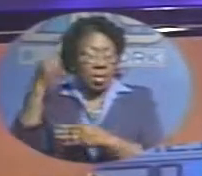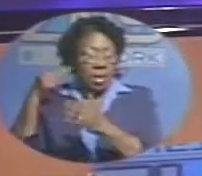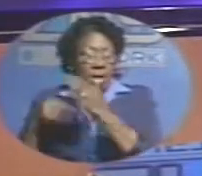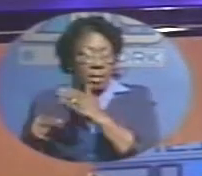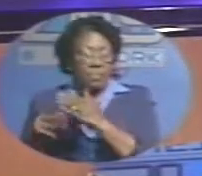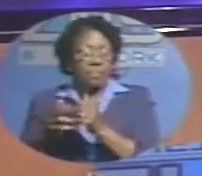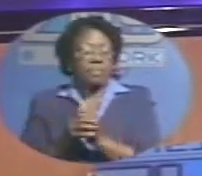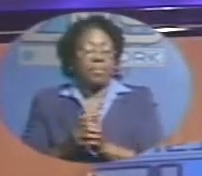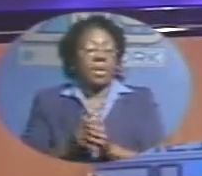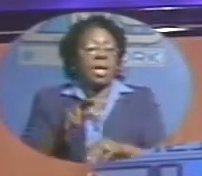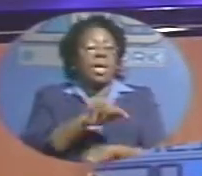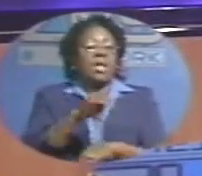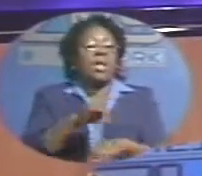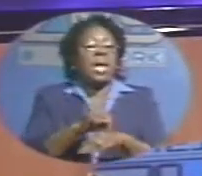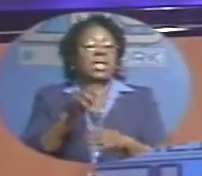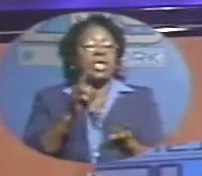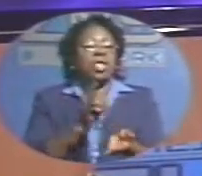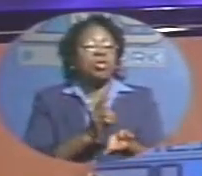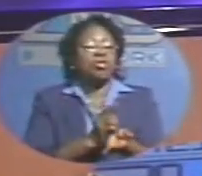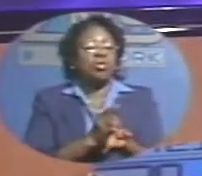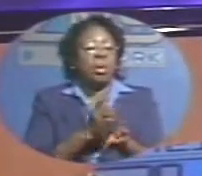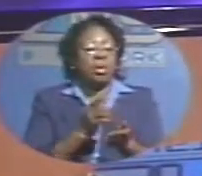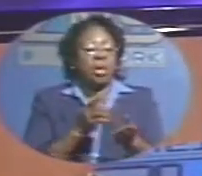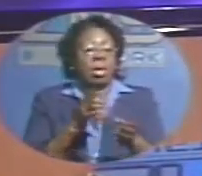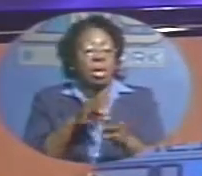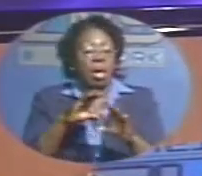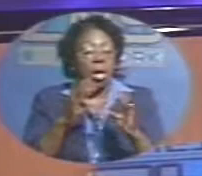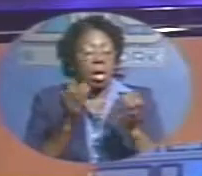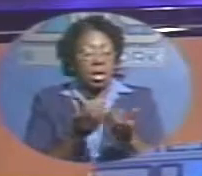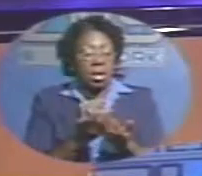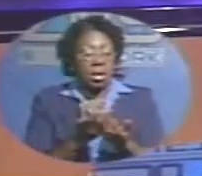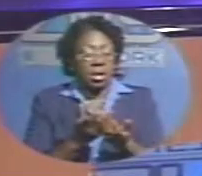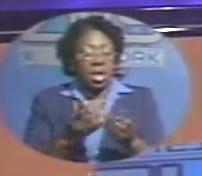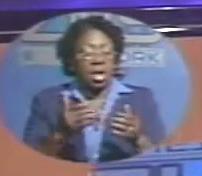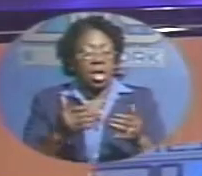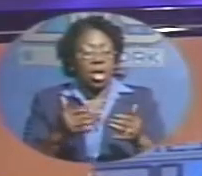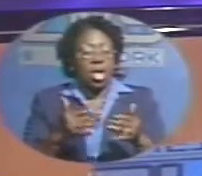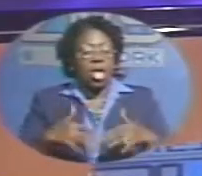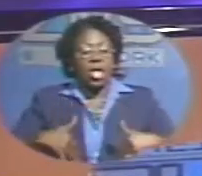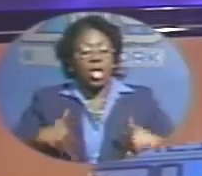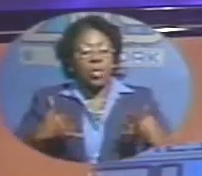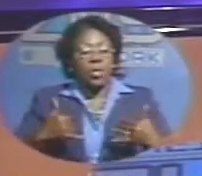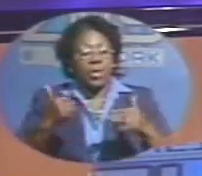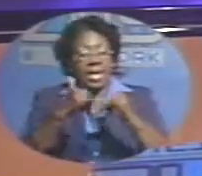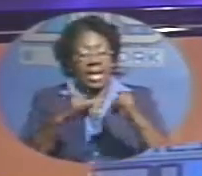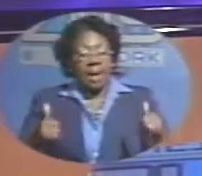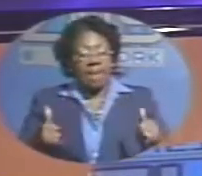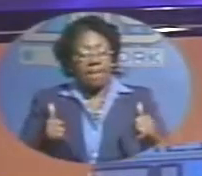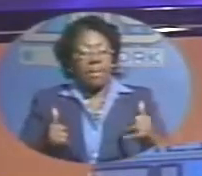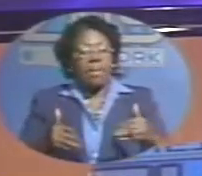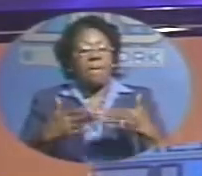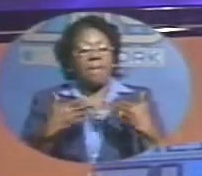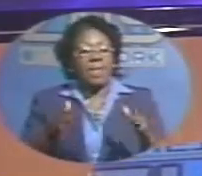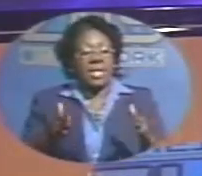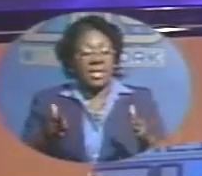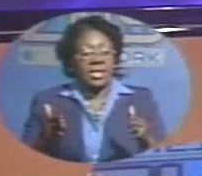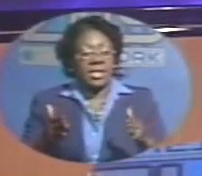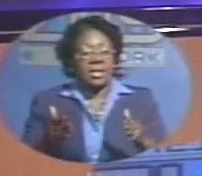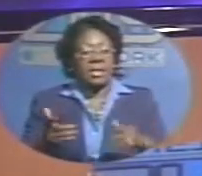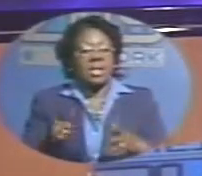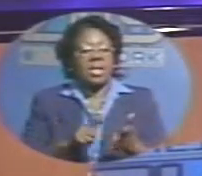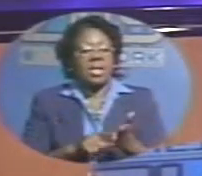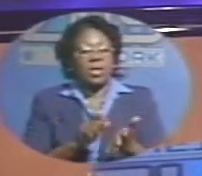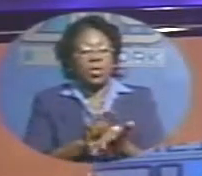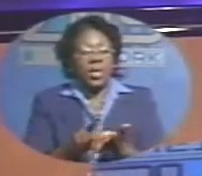The National Drug Council's Youth Expressions Camp ended with a display of diversity of talent among the young participants this week.